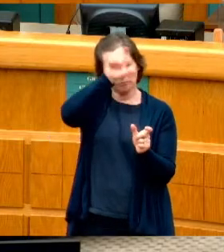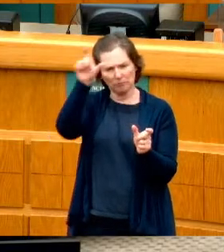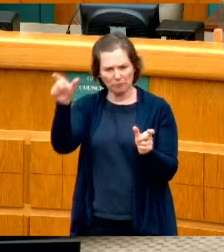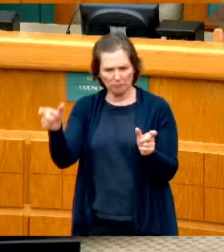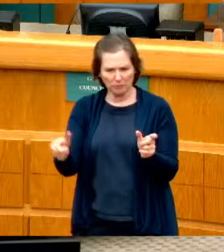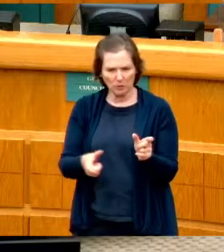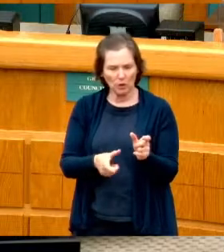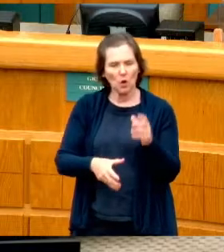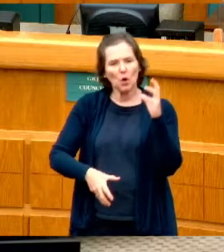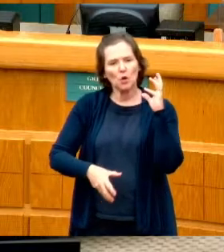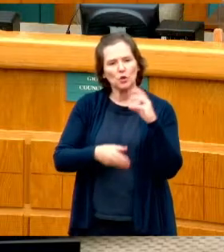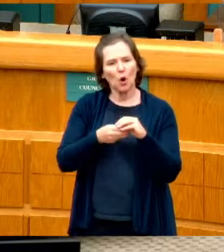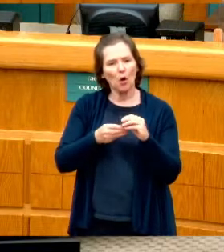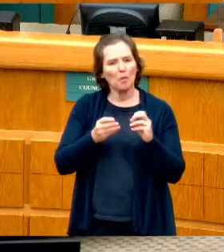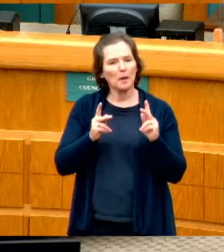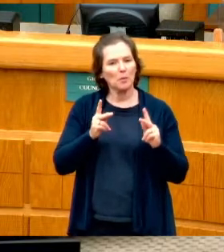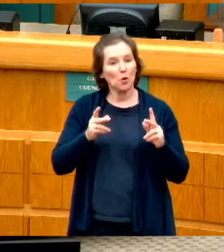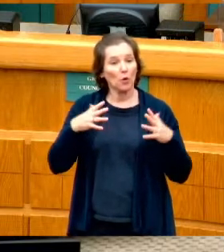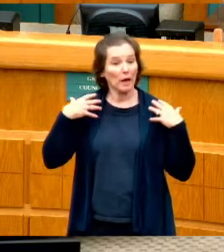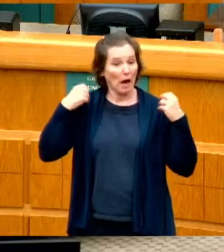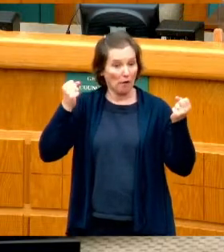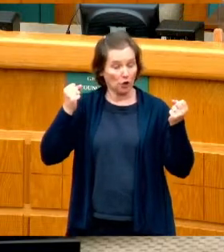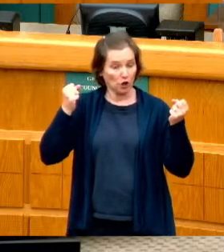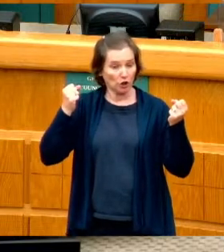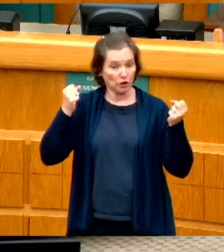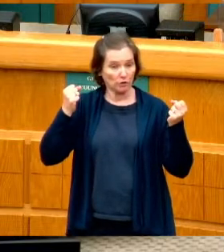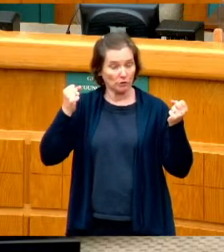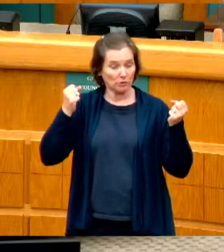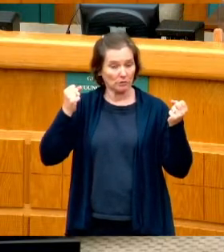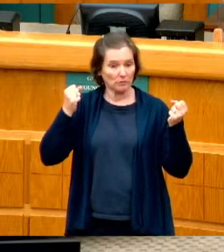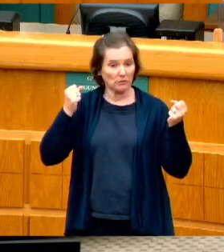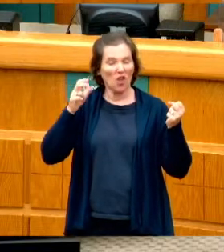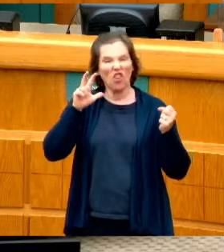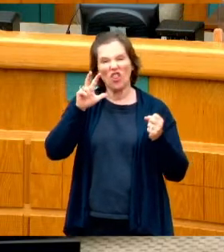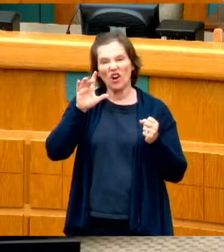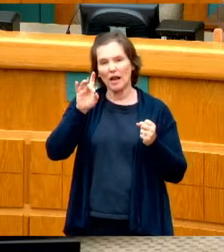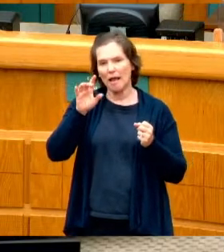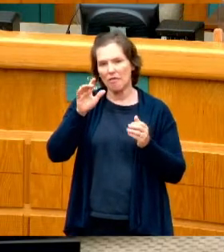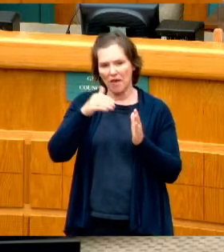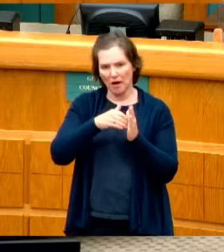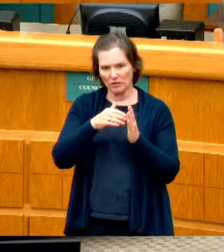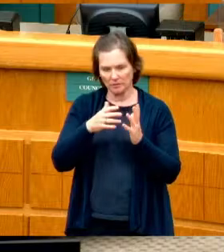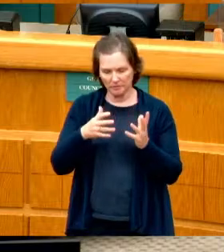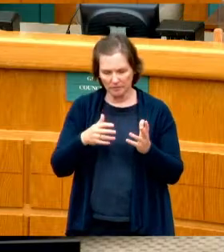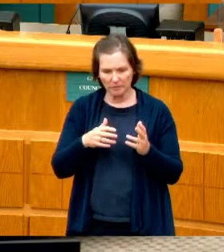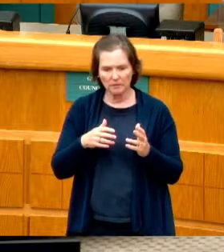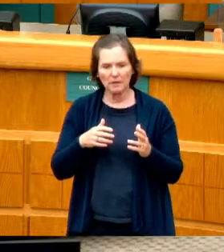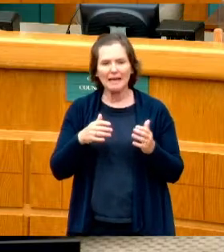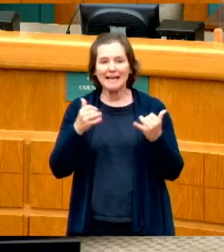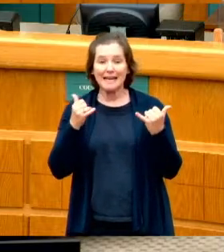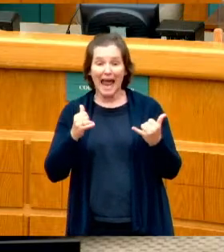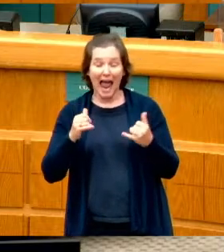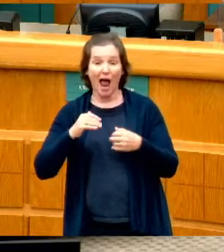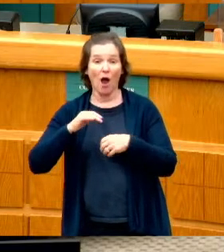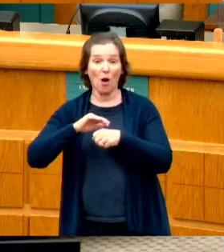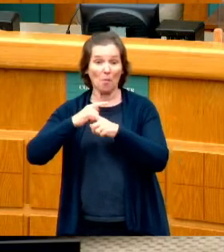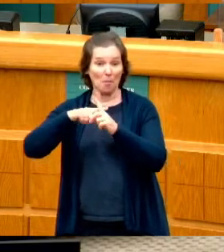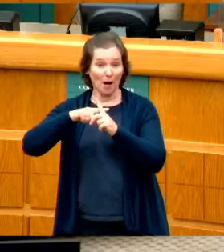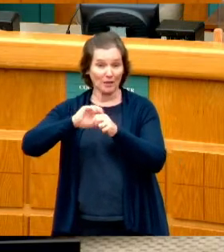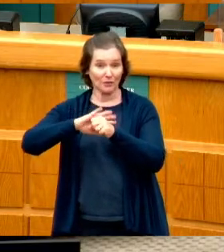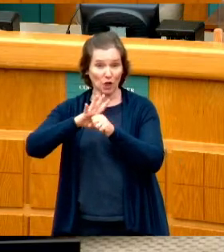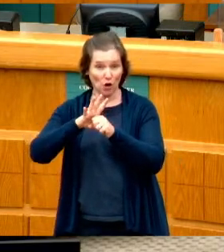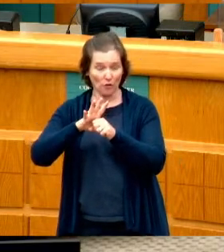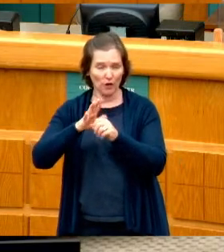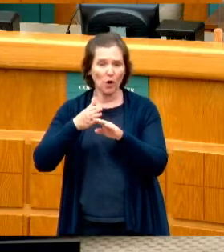36,498 people have recovered from COVID-19. You see 1,000 persons have active COVID-19 in Nueces